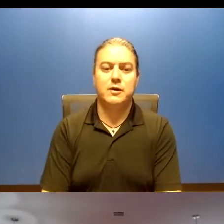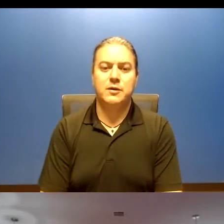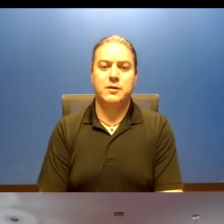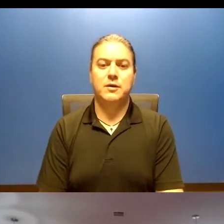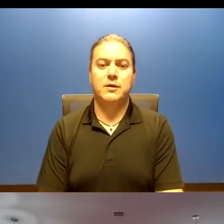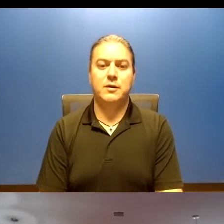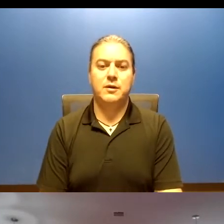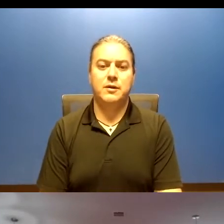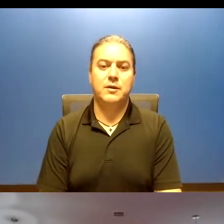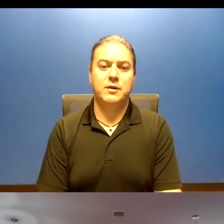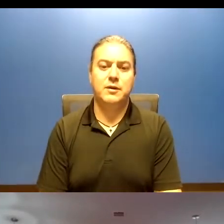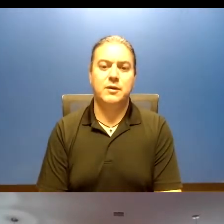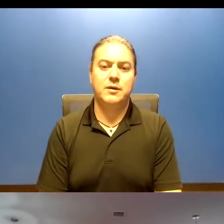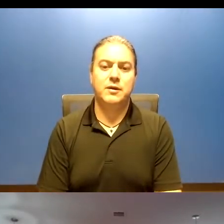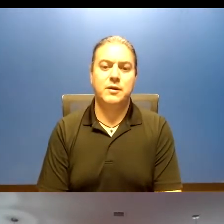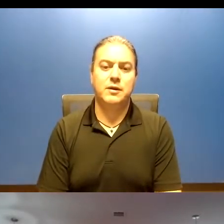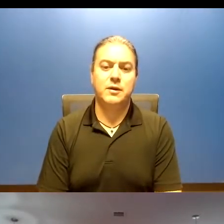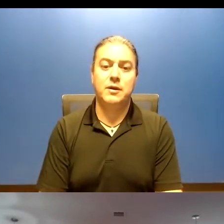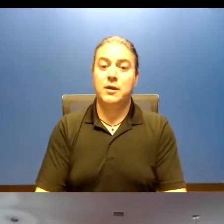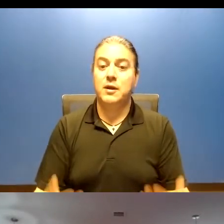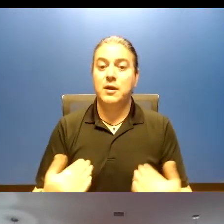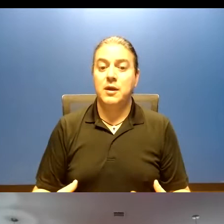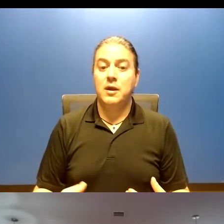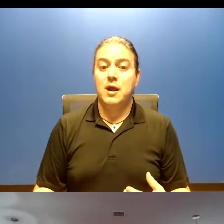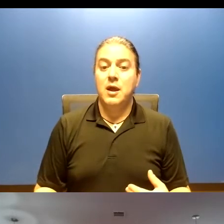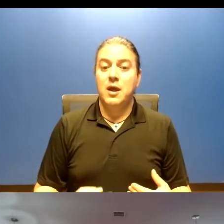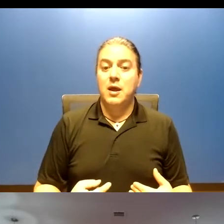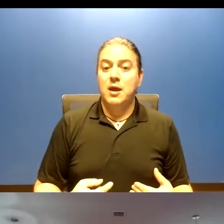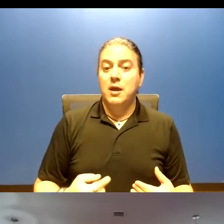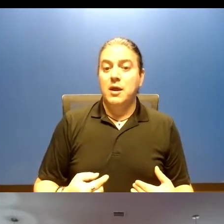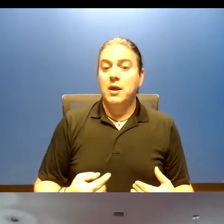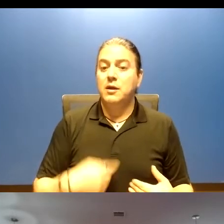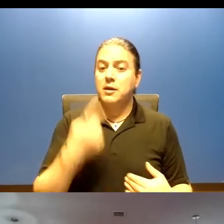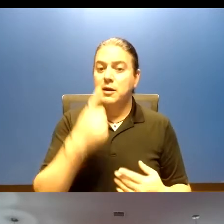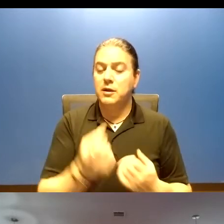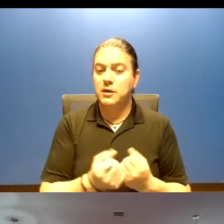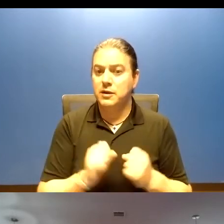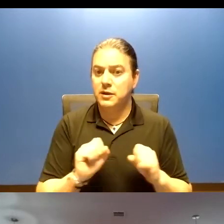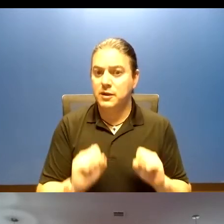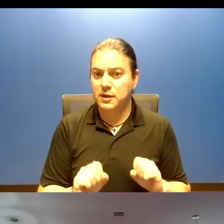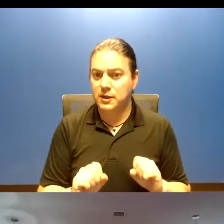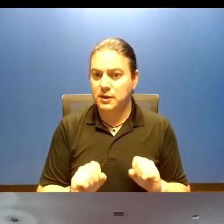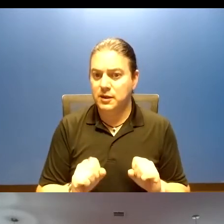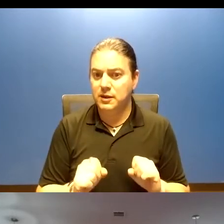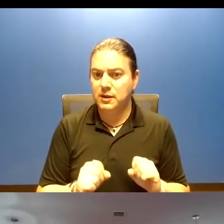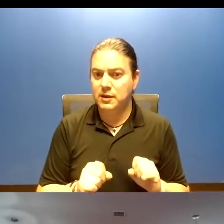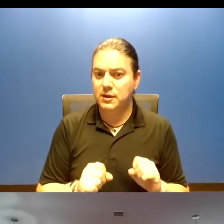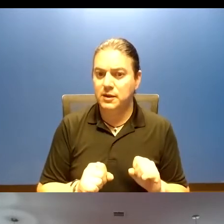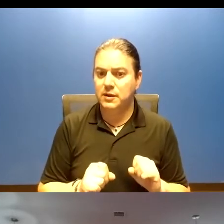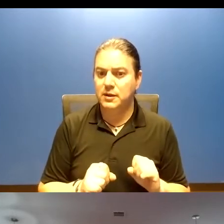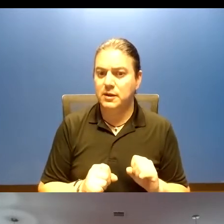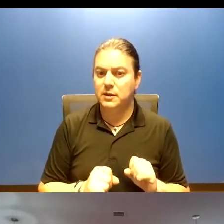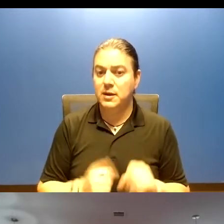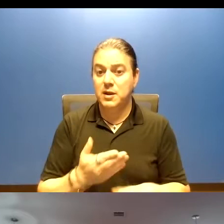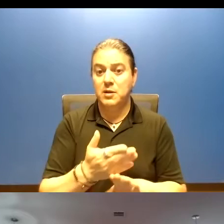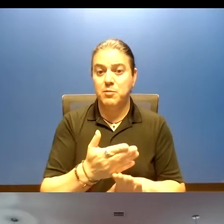Yes. So I also agree that they're also for safety, because now that you mention it, before I